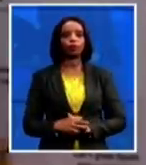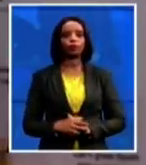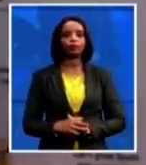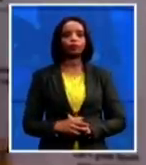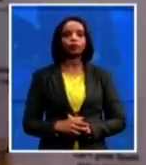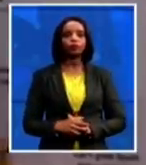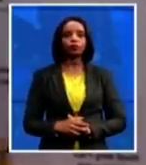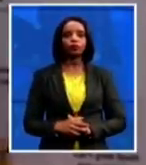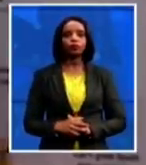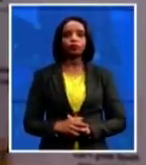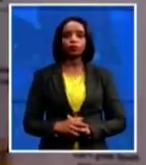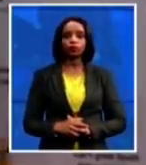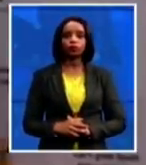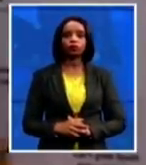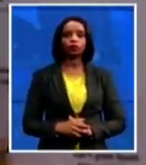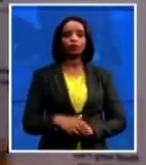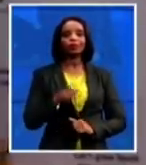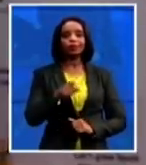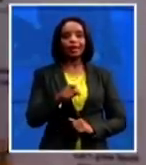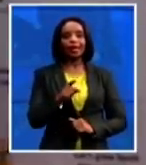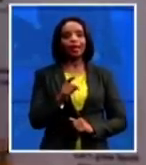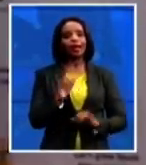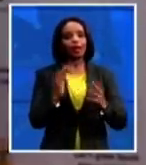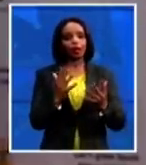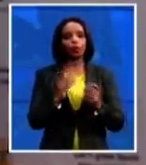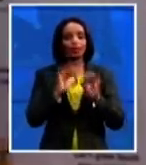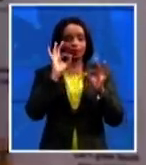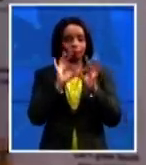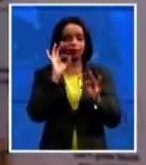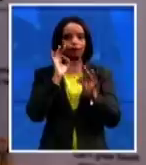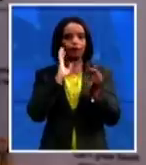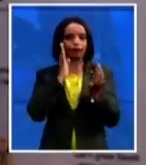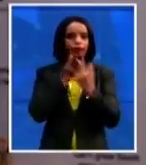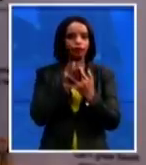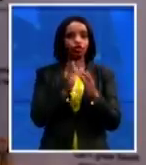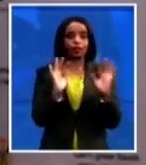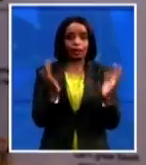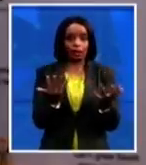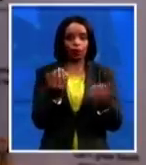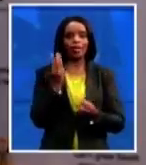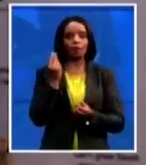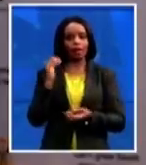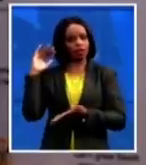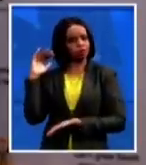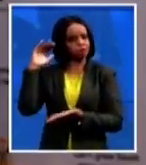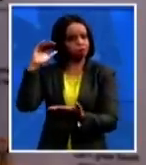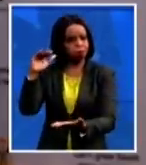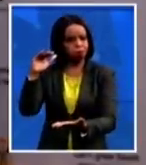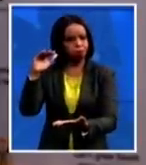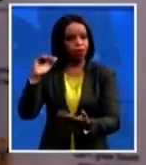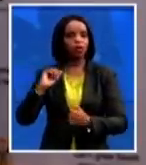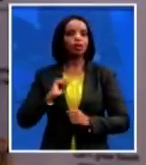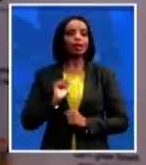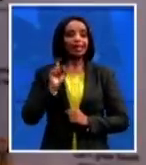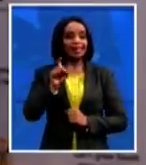Through specific interventions such as large investment in infrastructure, it is working to support structural transformation,